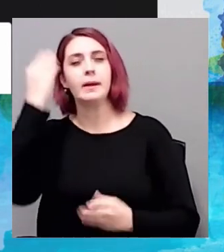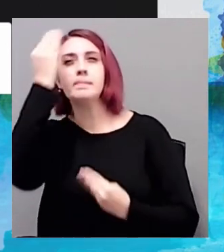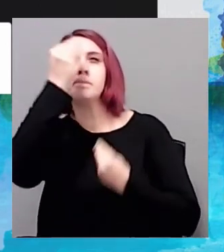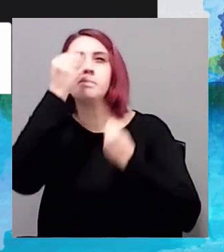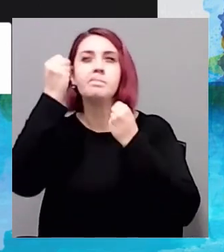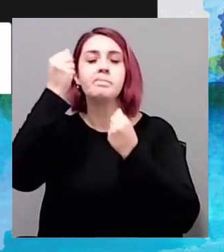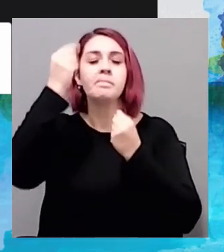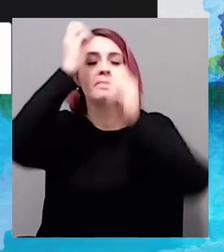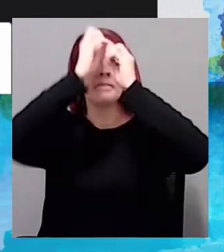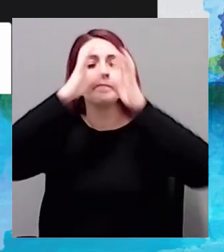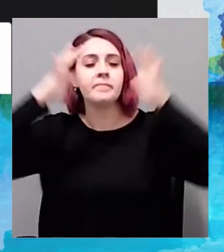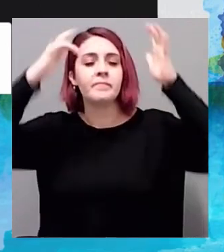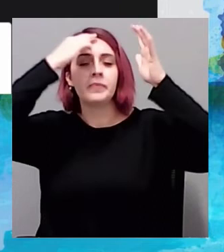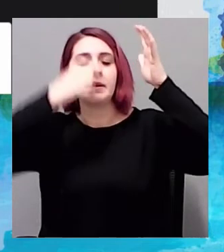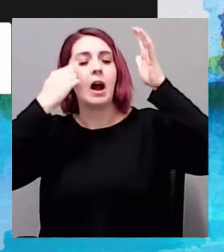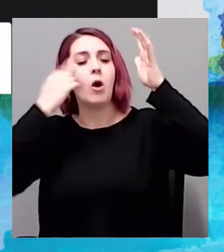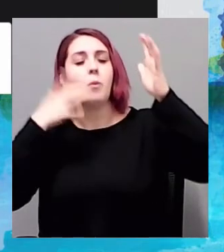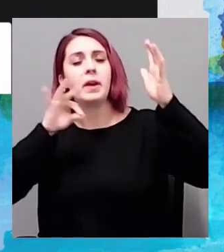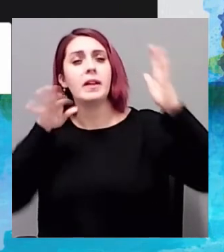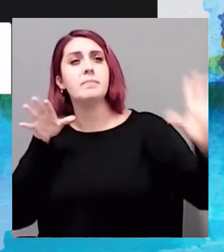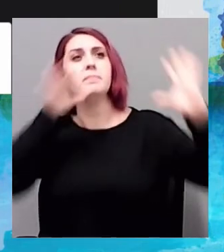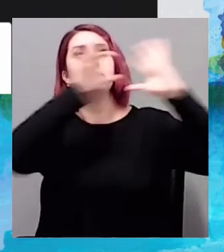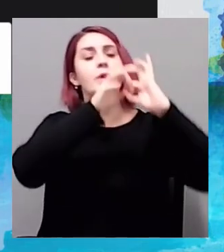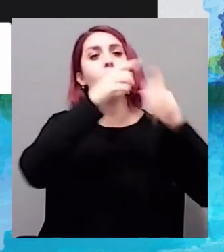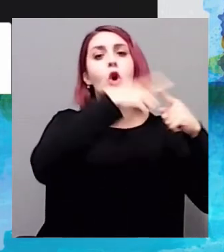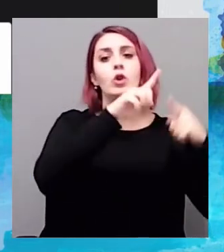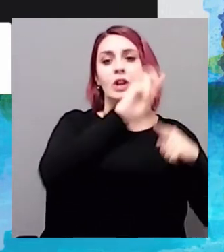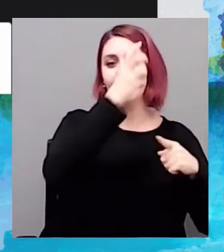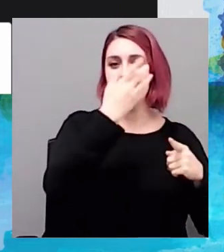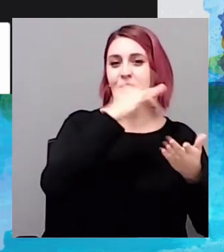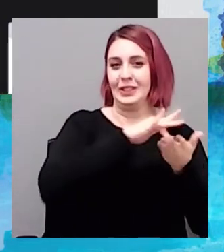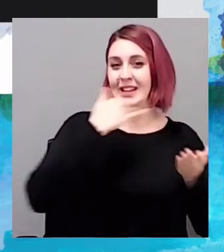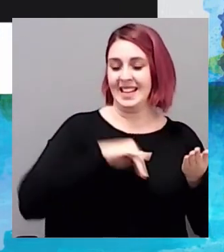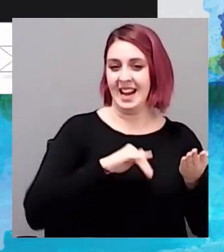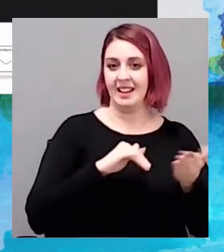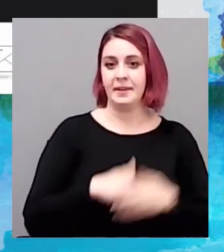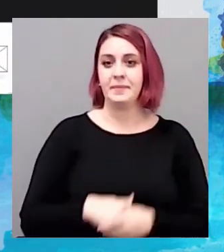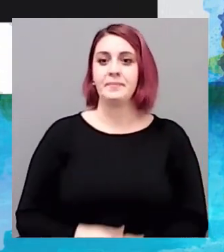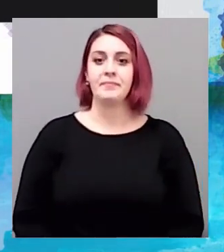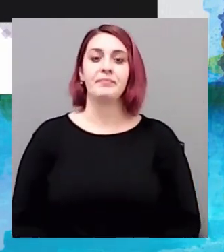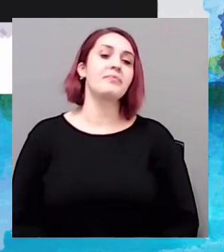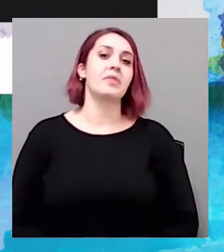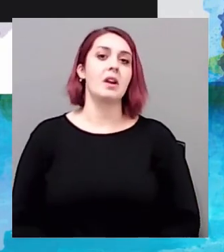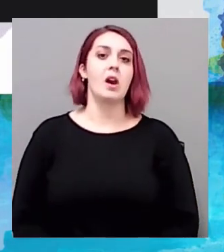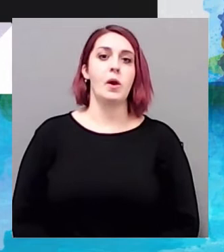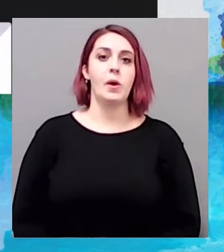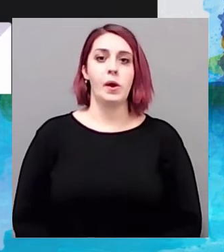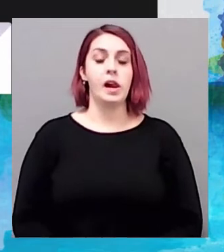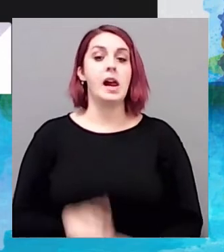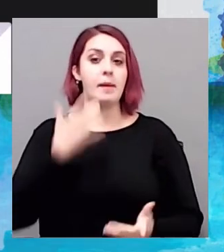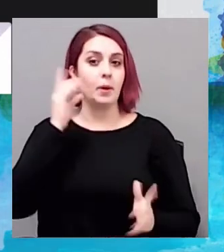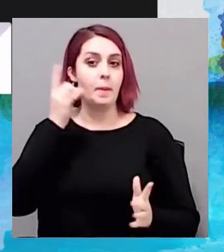so that a person can get a mental image of this work of art? I would like to hear your opinions. This is another